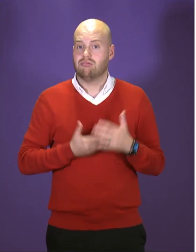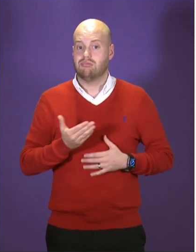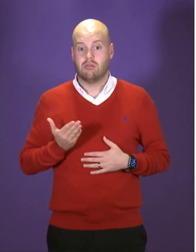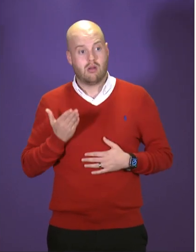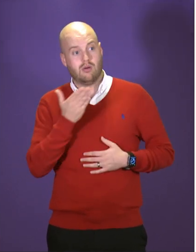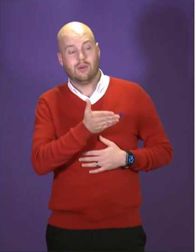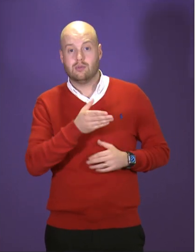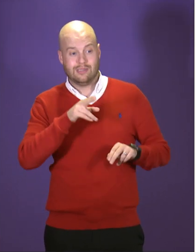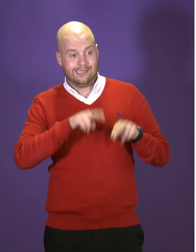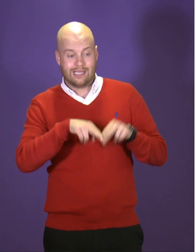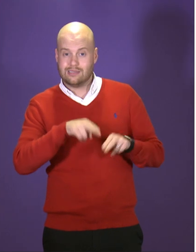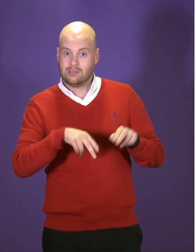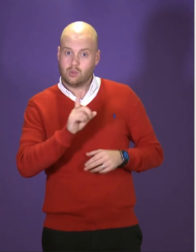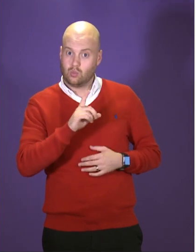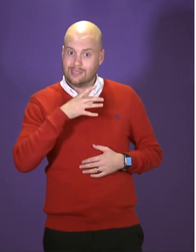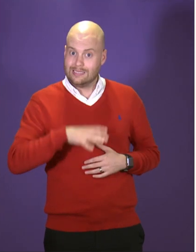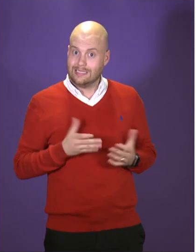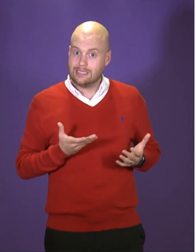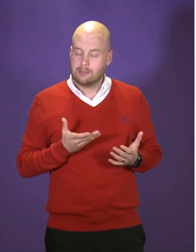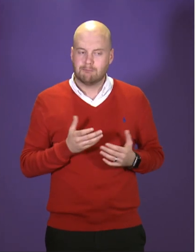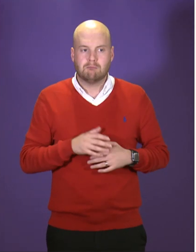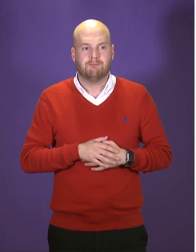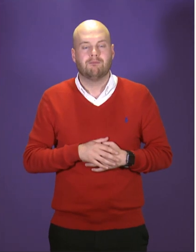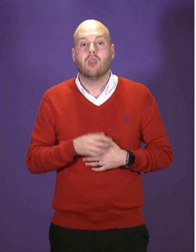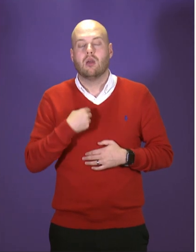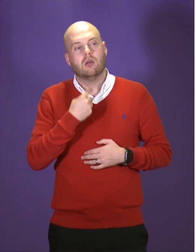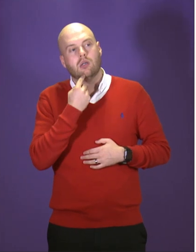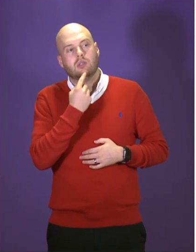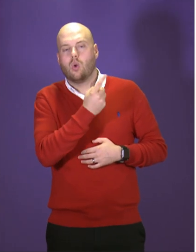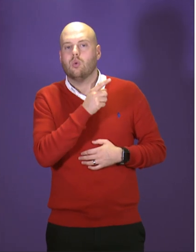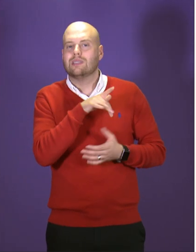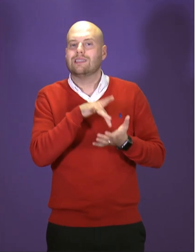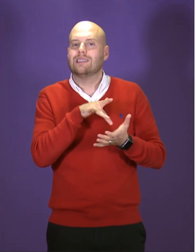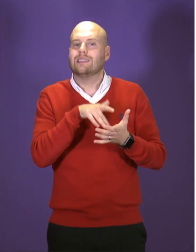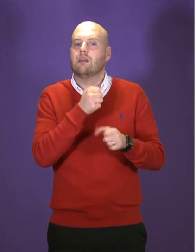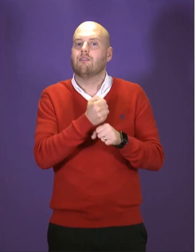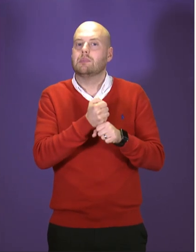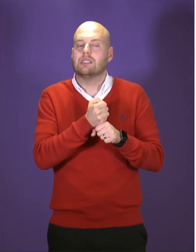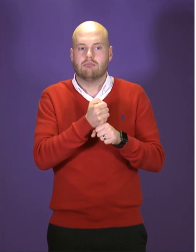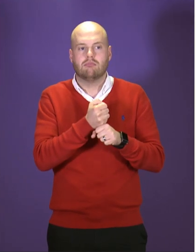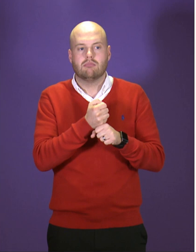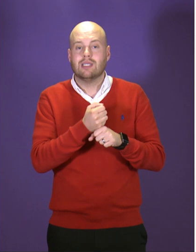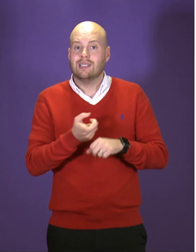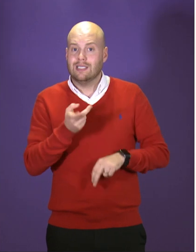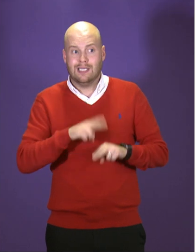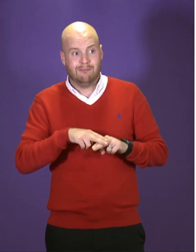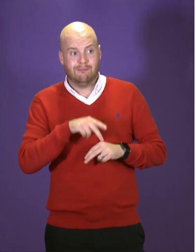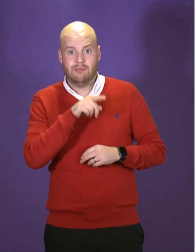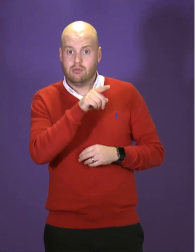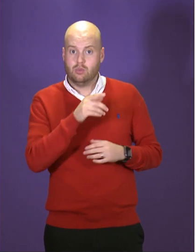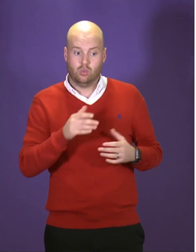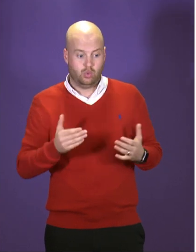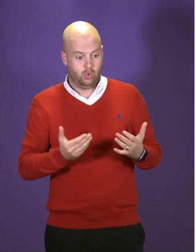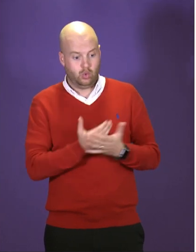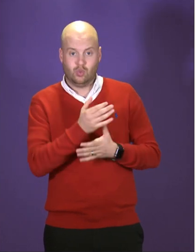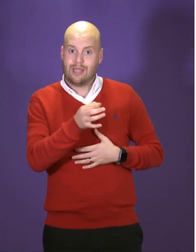said to the city government, we said, if you're able to delineate an arts precinct in Newtown